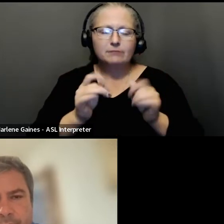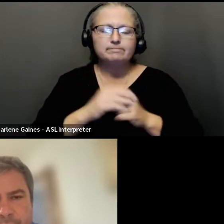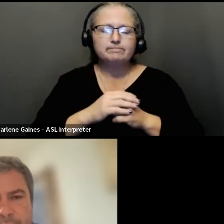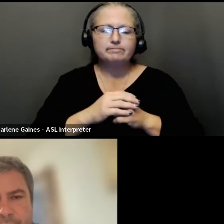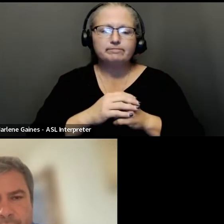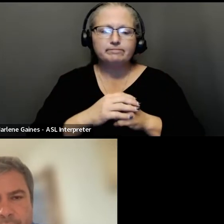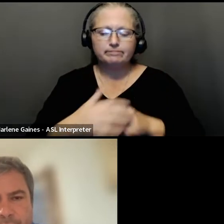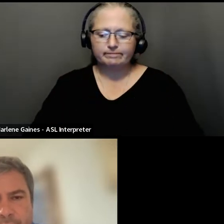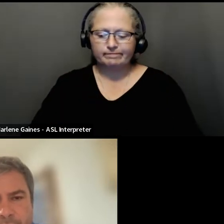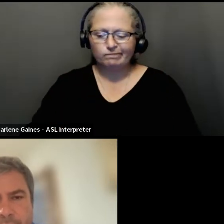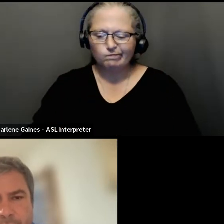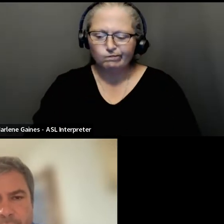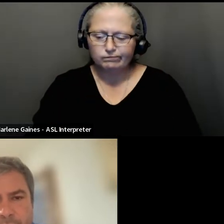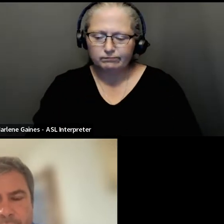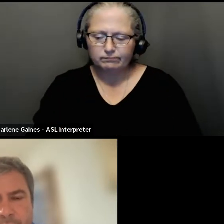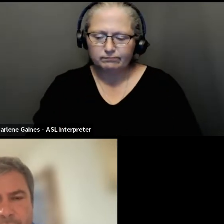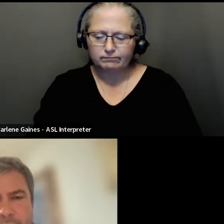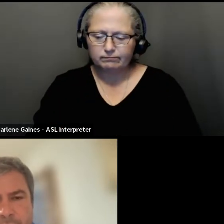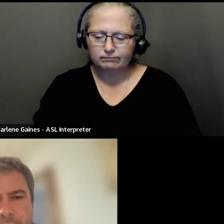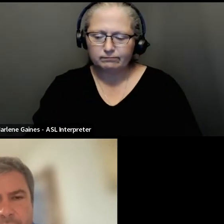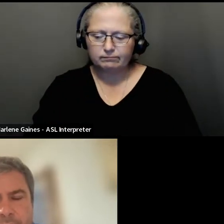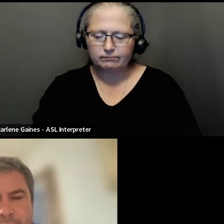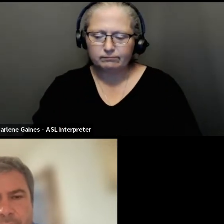me see.